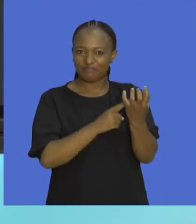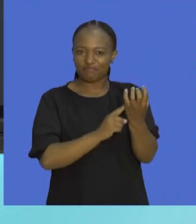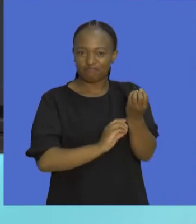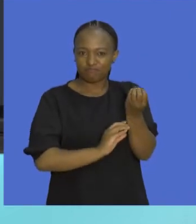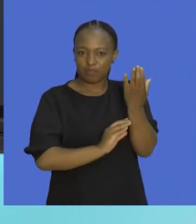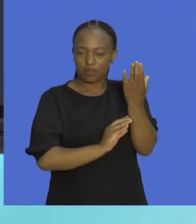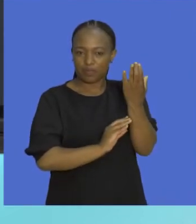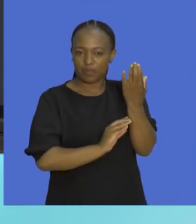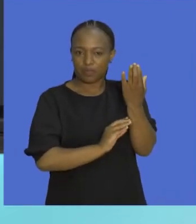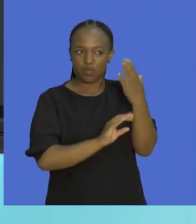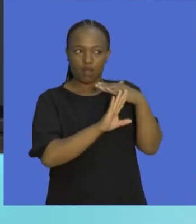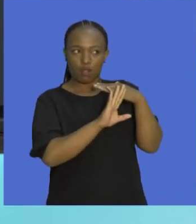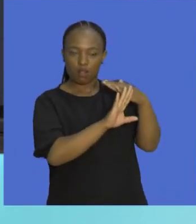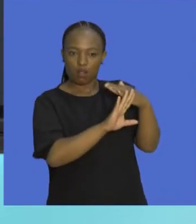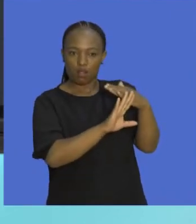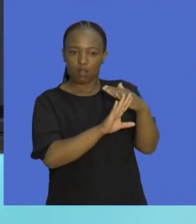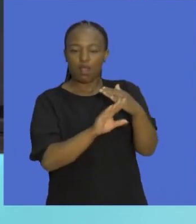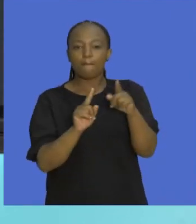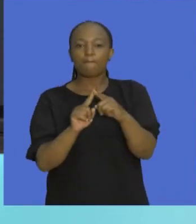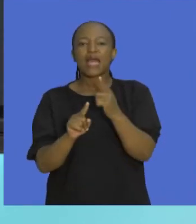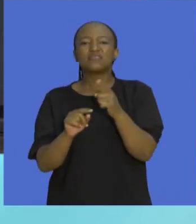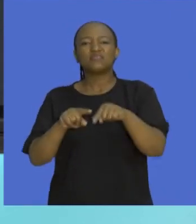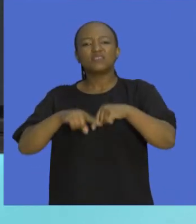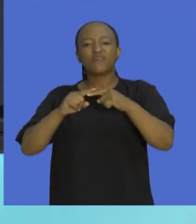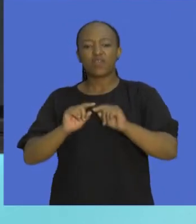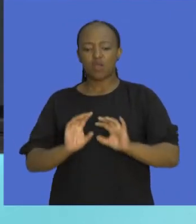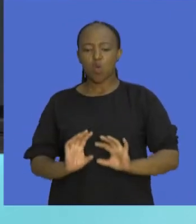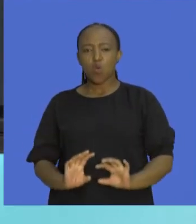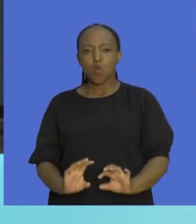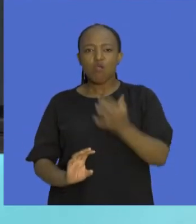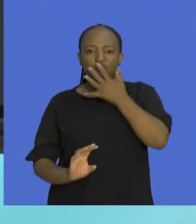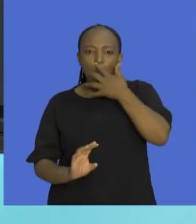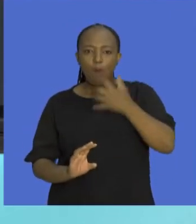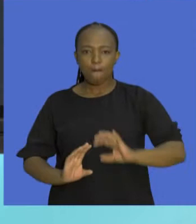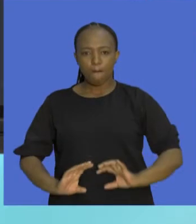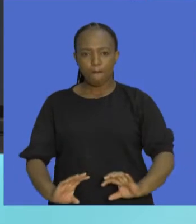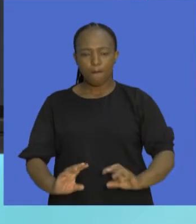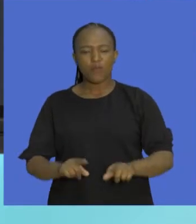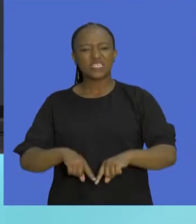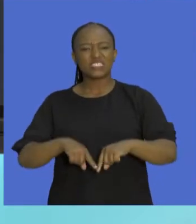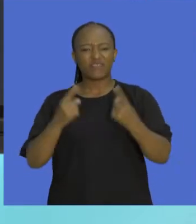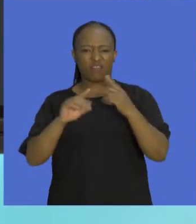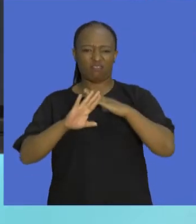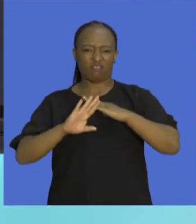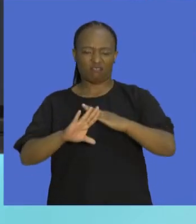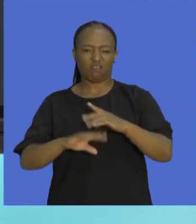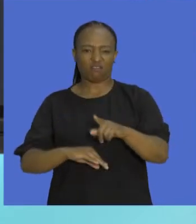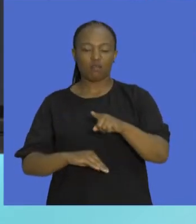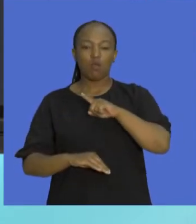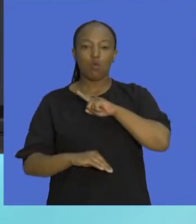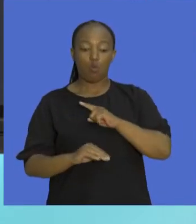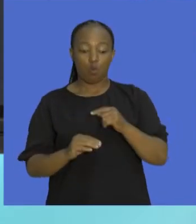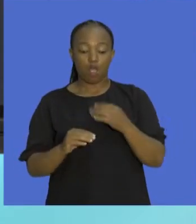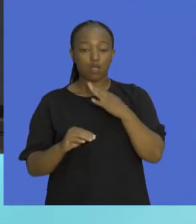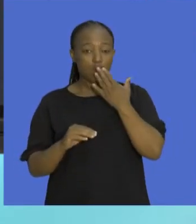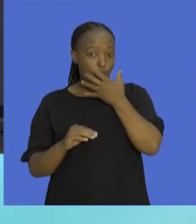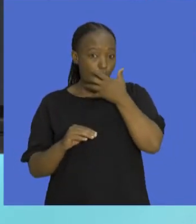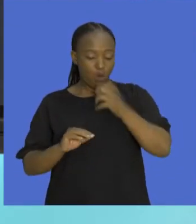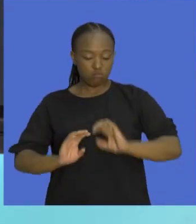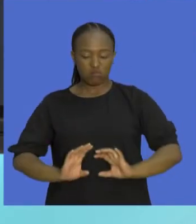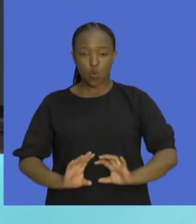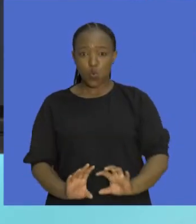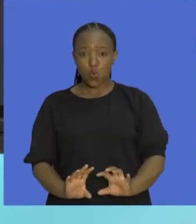offers compared to the resistance that a heater, which is another appliance or a device that we have in our homes, you know, a heater has got